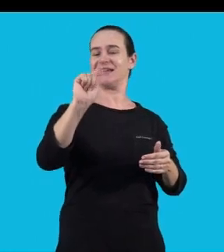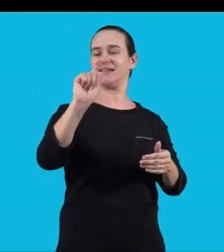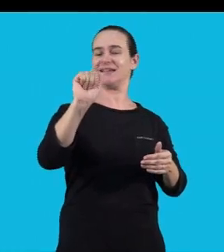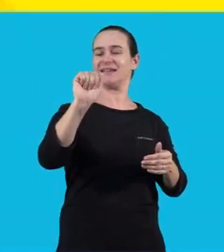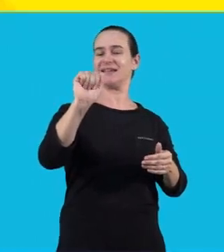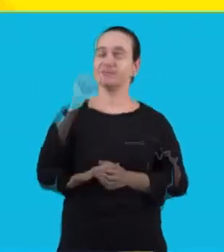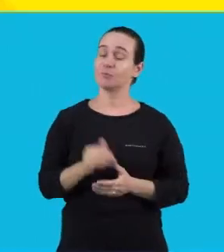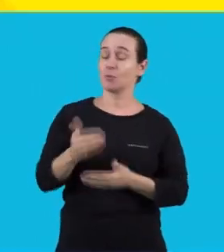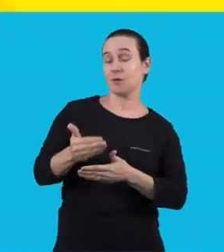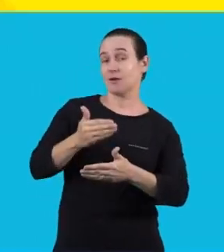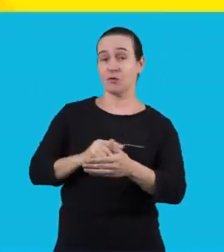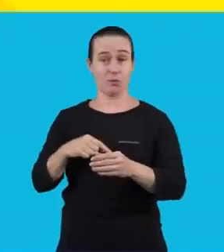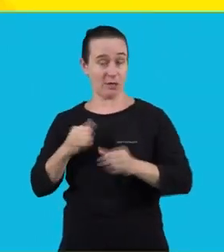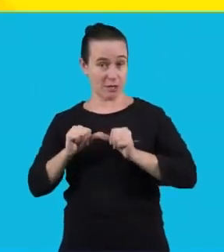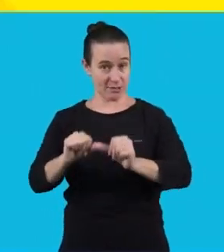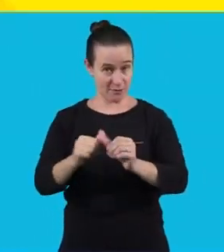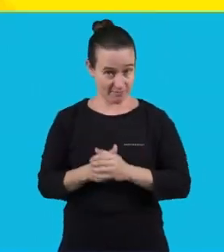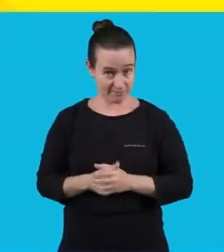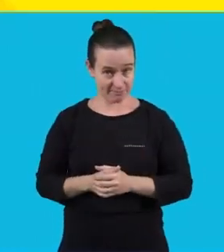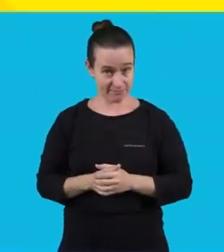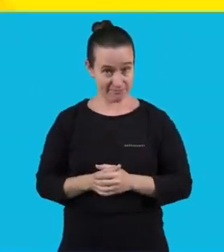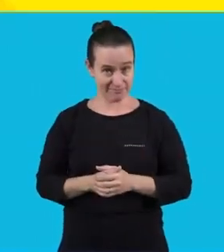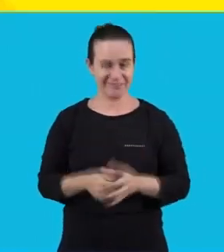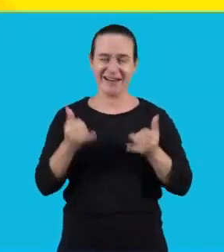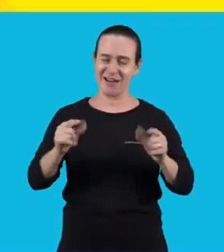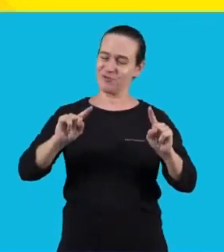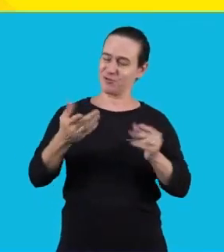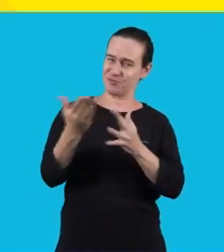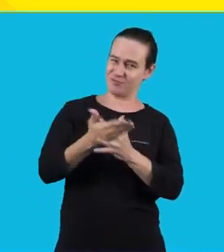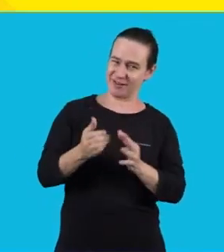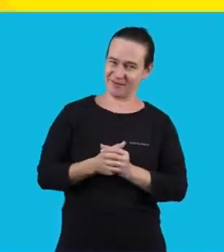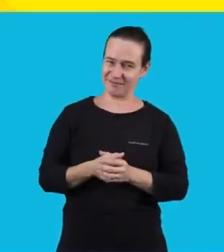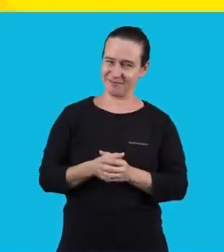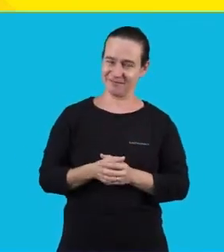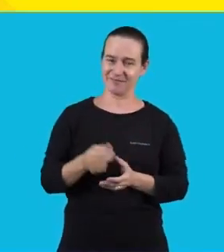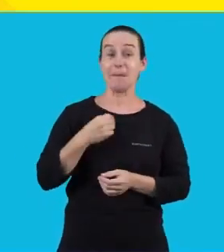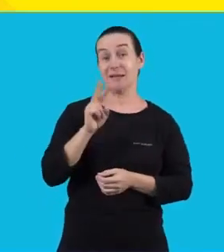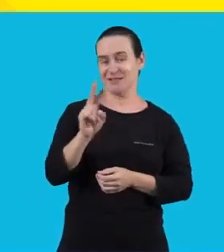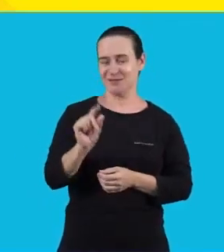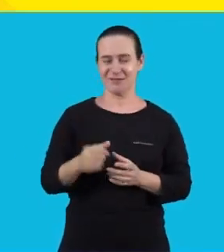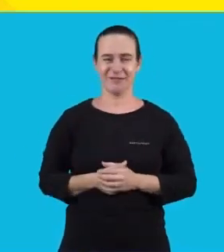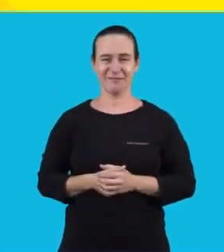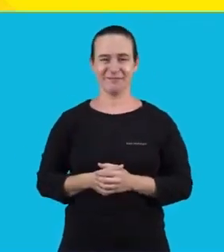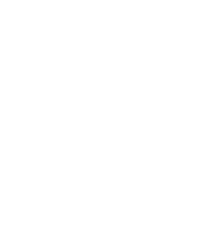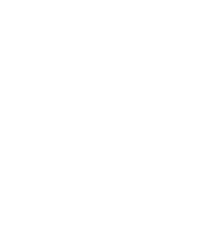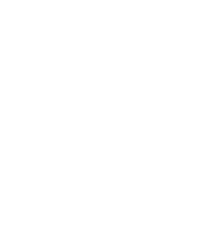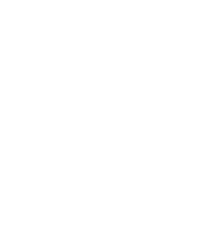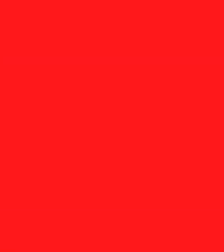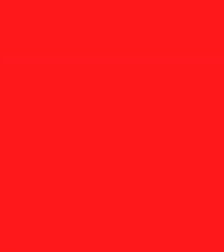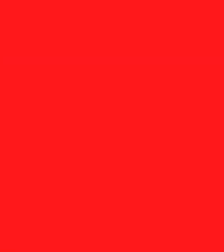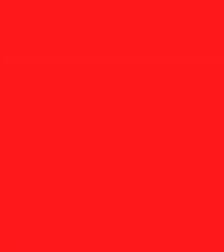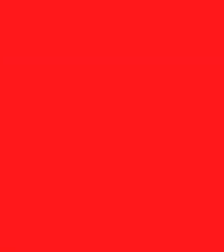community. Before we continue with the rest of our lesson, grade 12s, we're going to go for a quick ad break. I'll see you in just a minute.